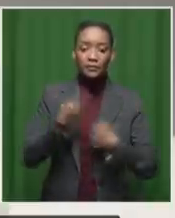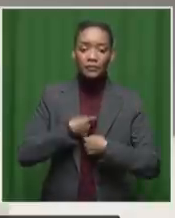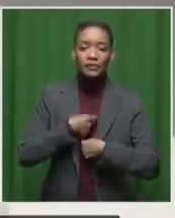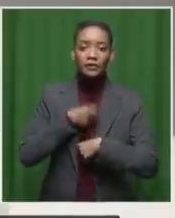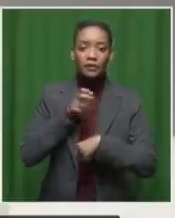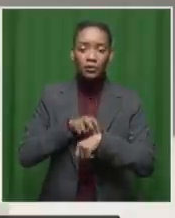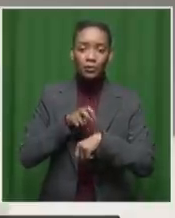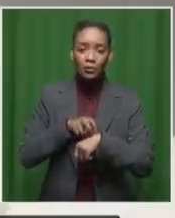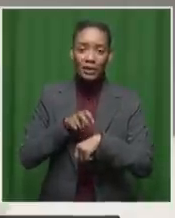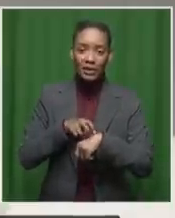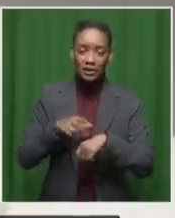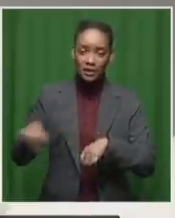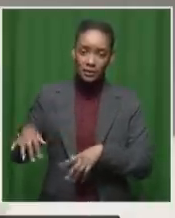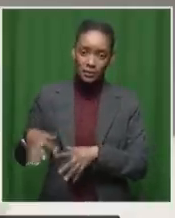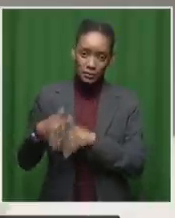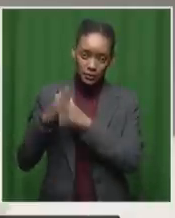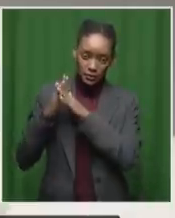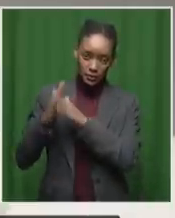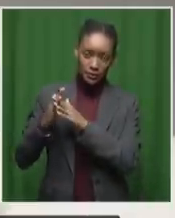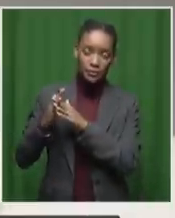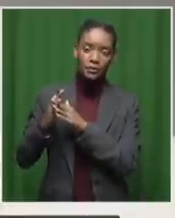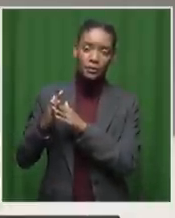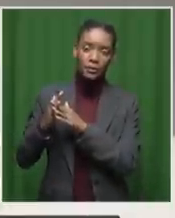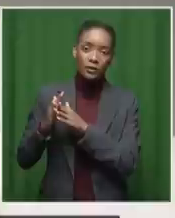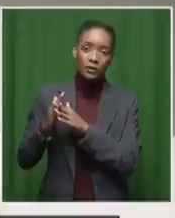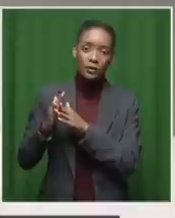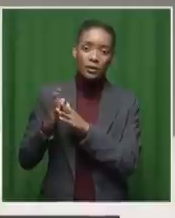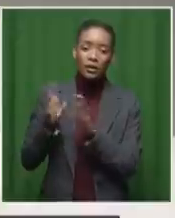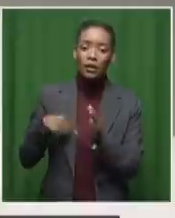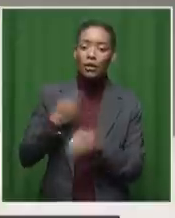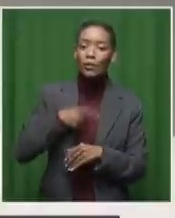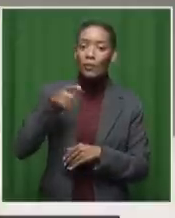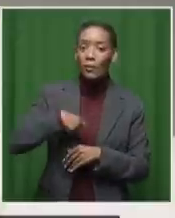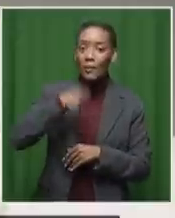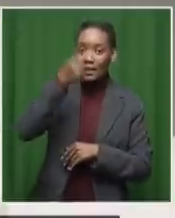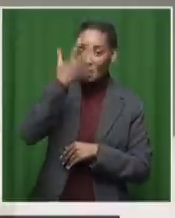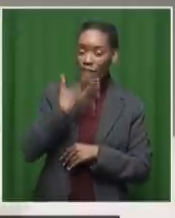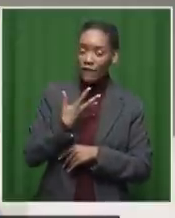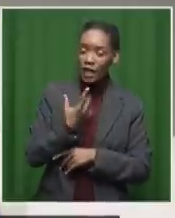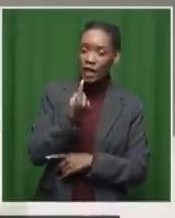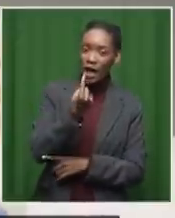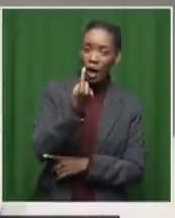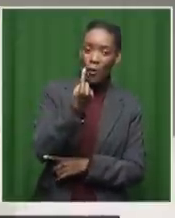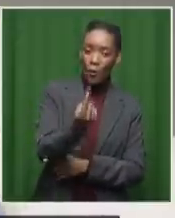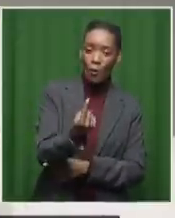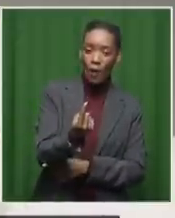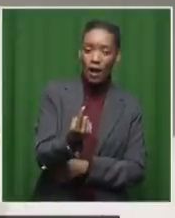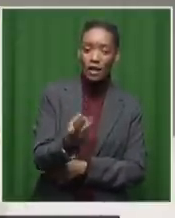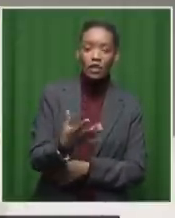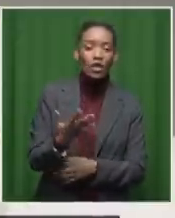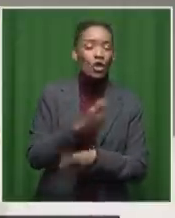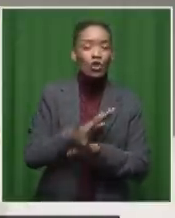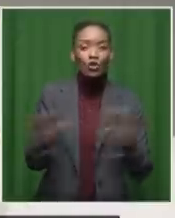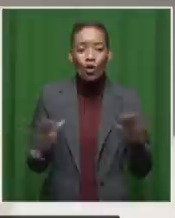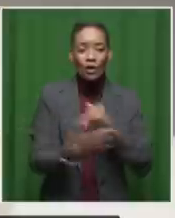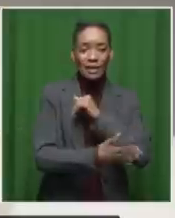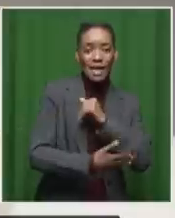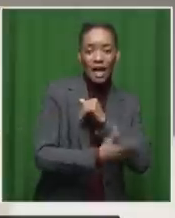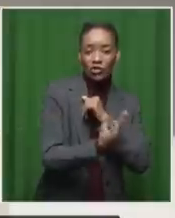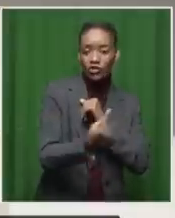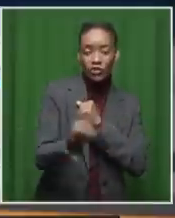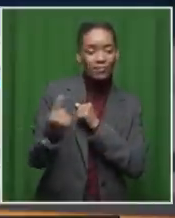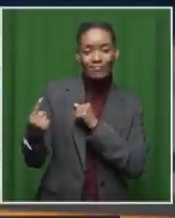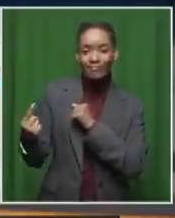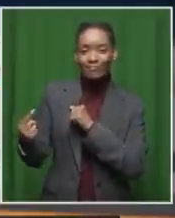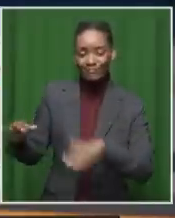apply solidarity. And we need to play as one Africa, not as individual African countries. Hmm. I